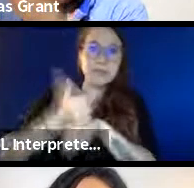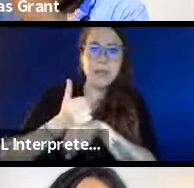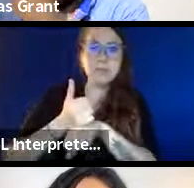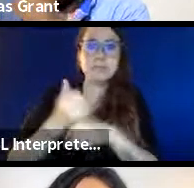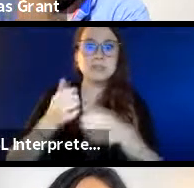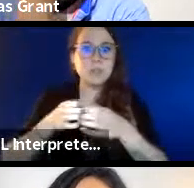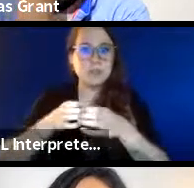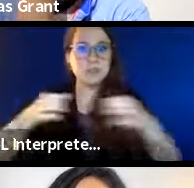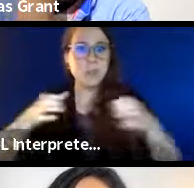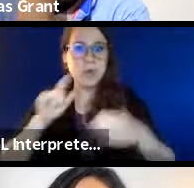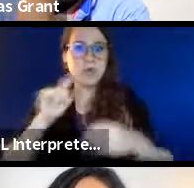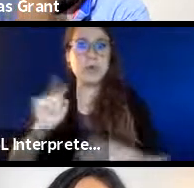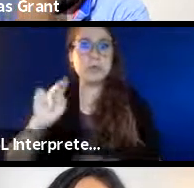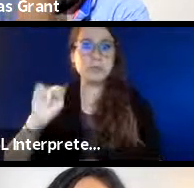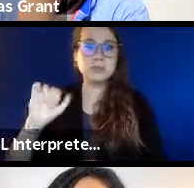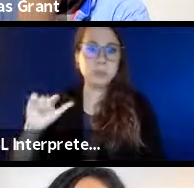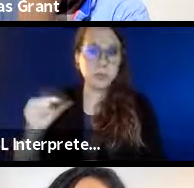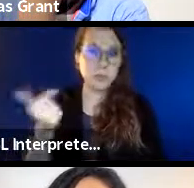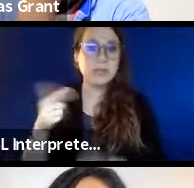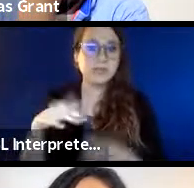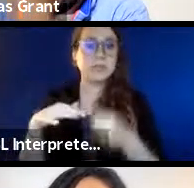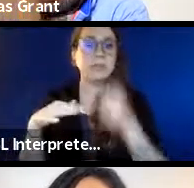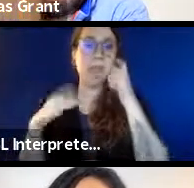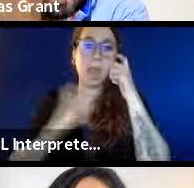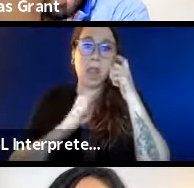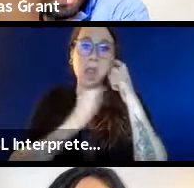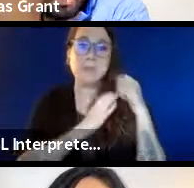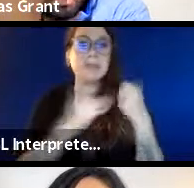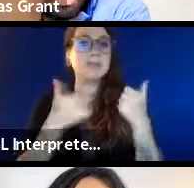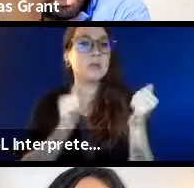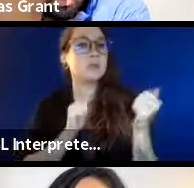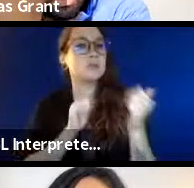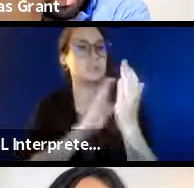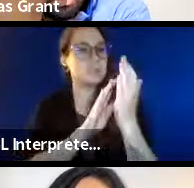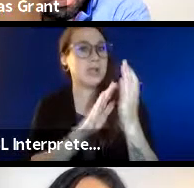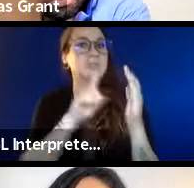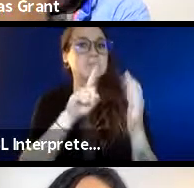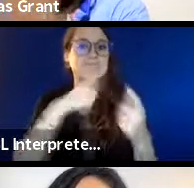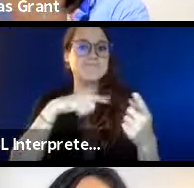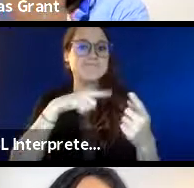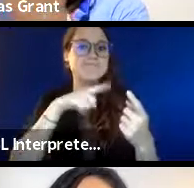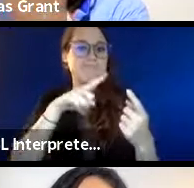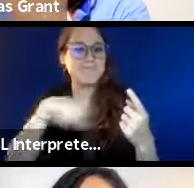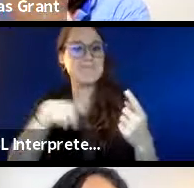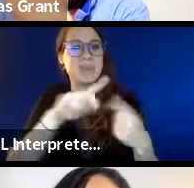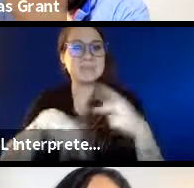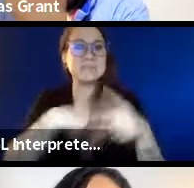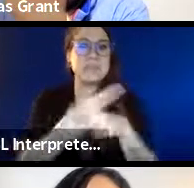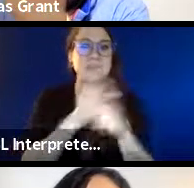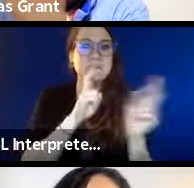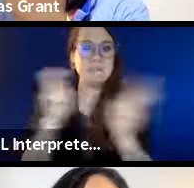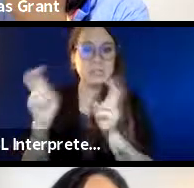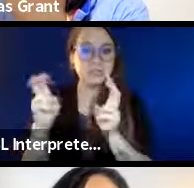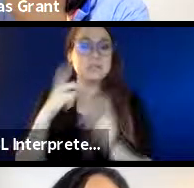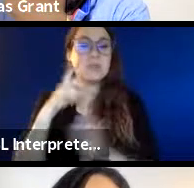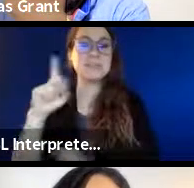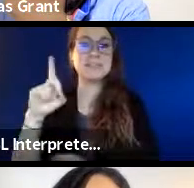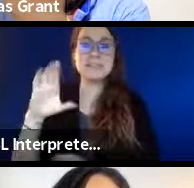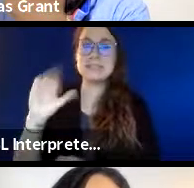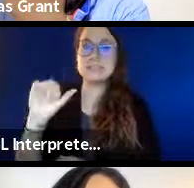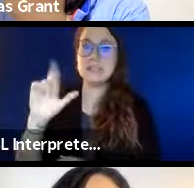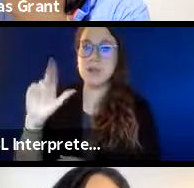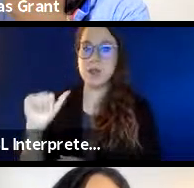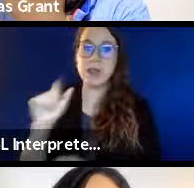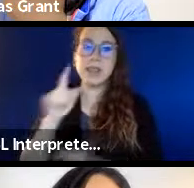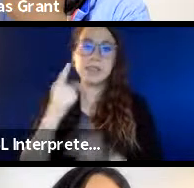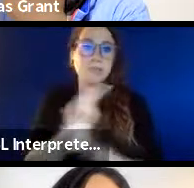development committee to help address some of those challenges, but I think a closer partnership with DCRA would be appropriate for us as a